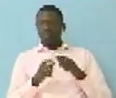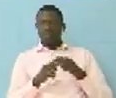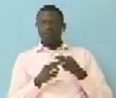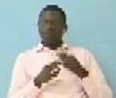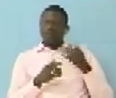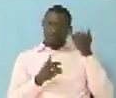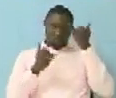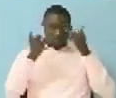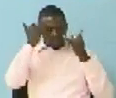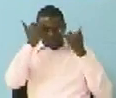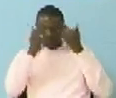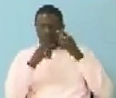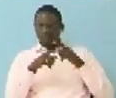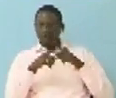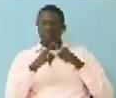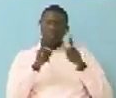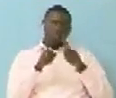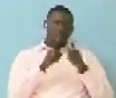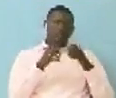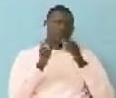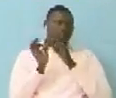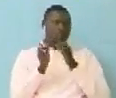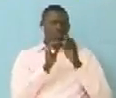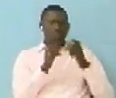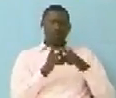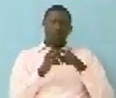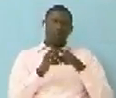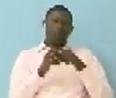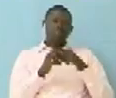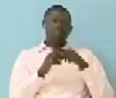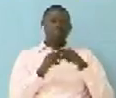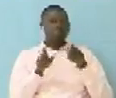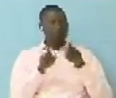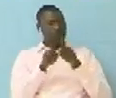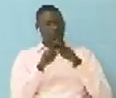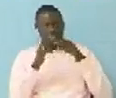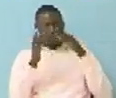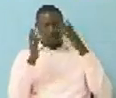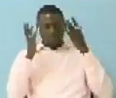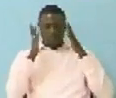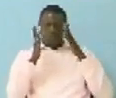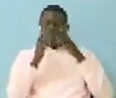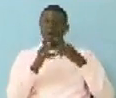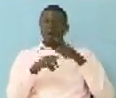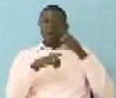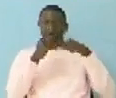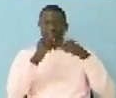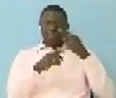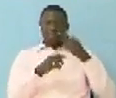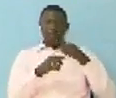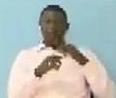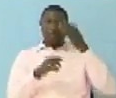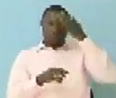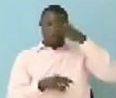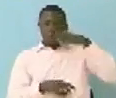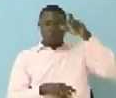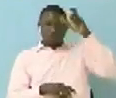views, different versions of a particular incident, but at the end of the day, the Commission will